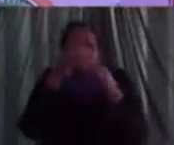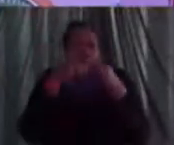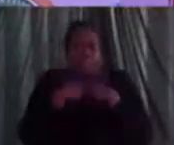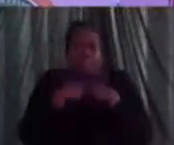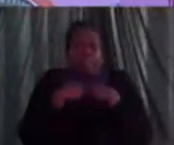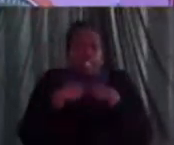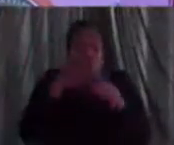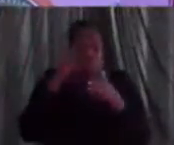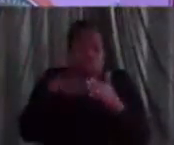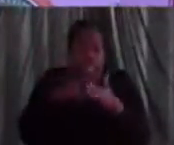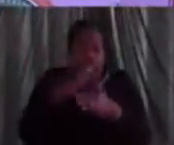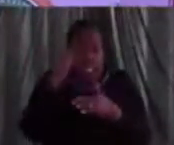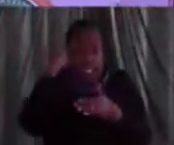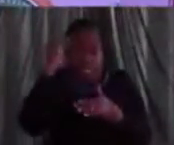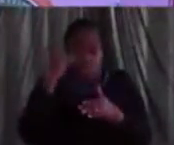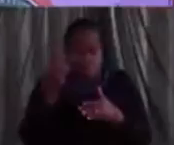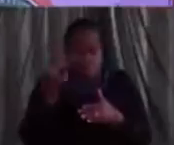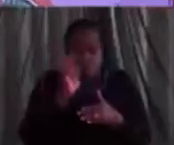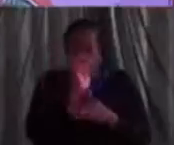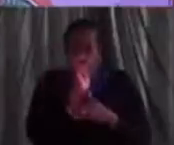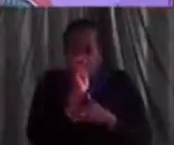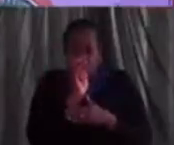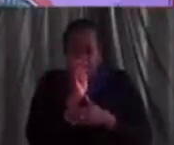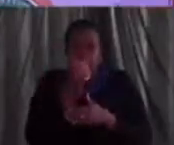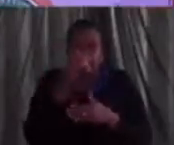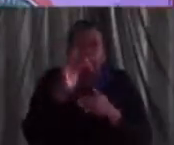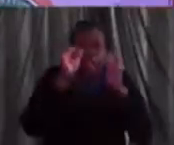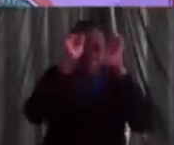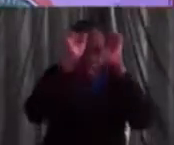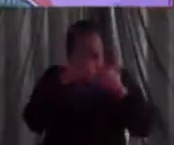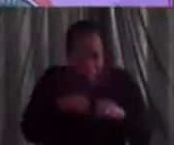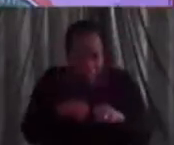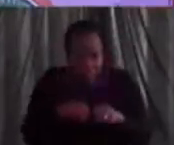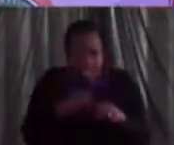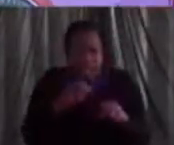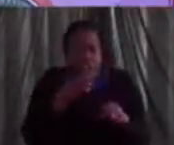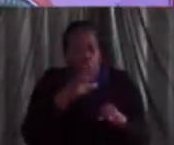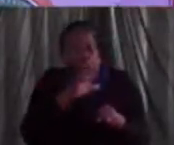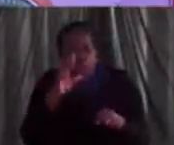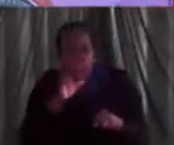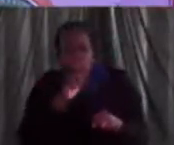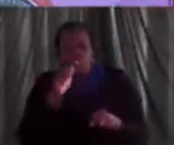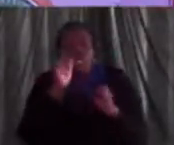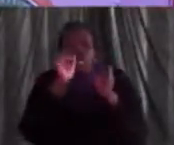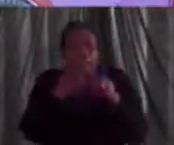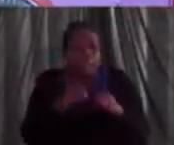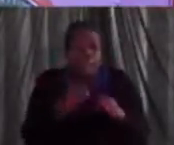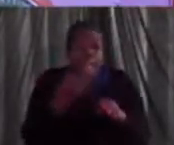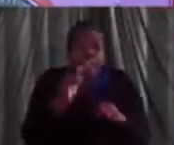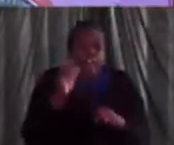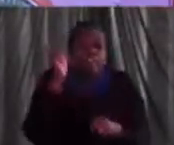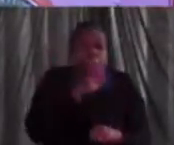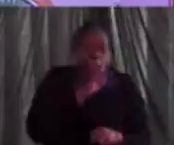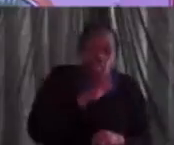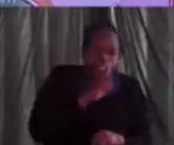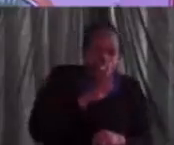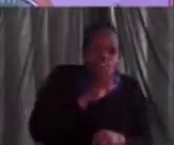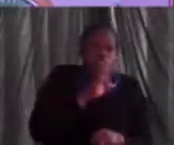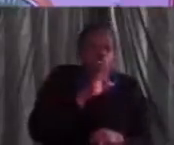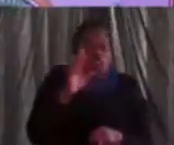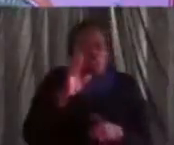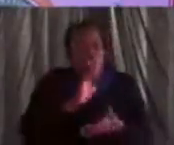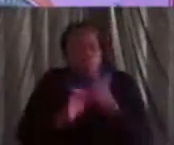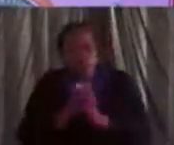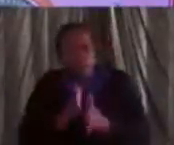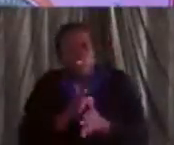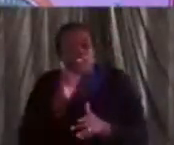issues we look for is whether it was mutual or not mutual, where there was a violence or not no violence, whether